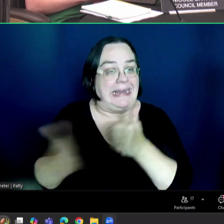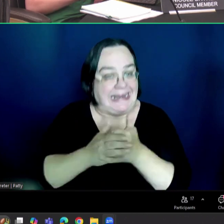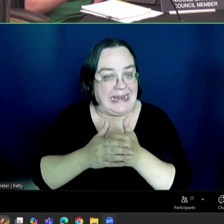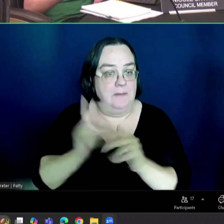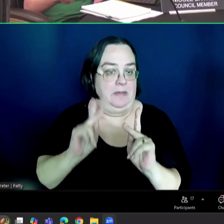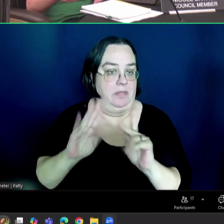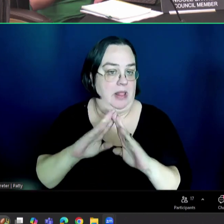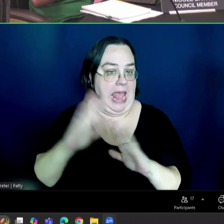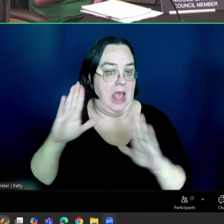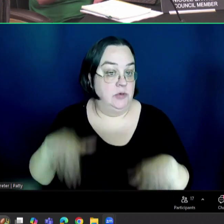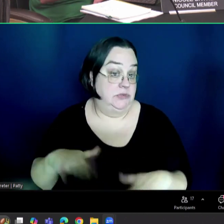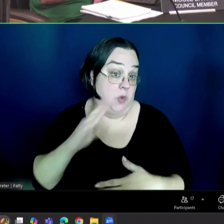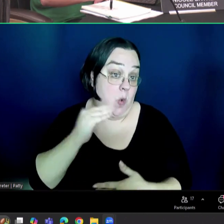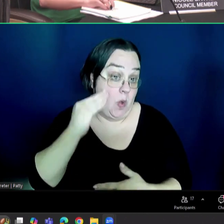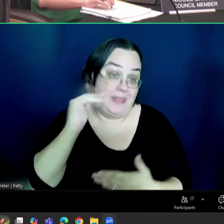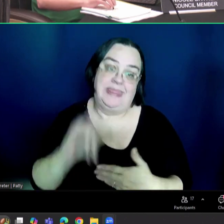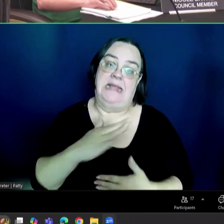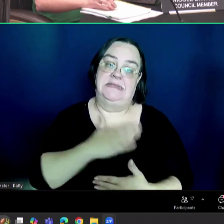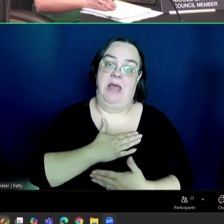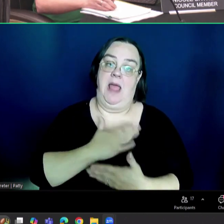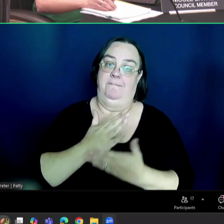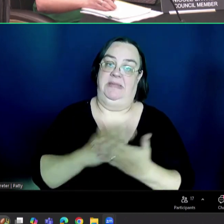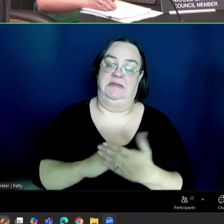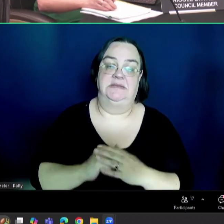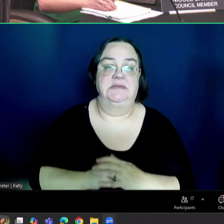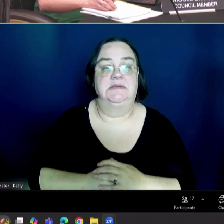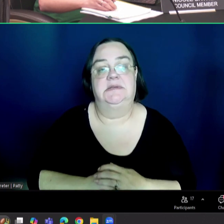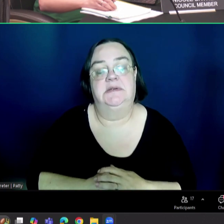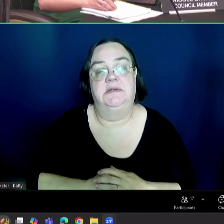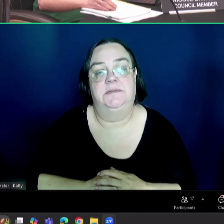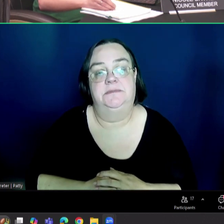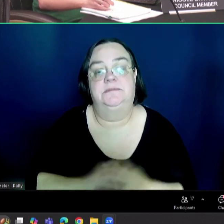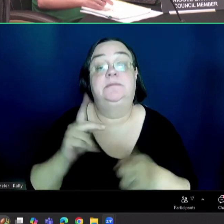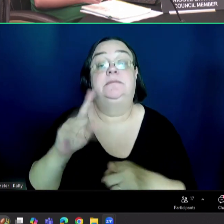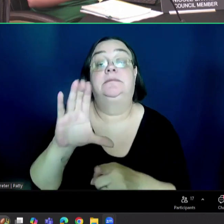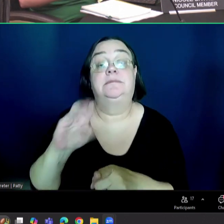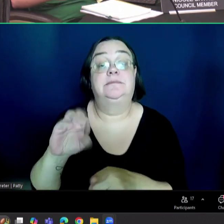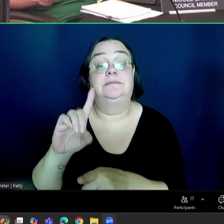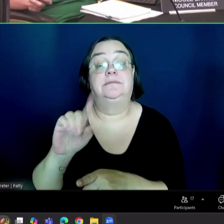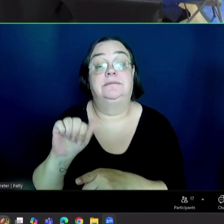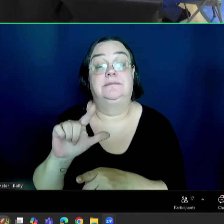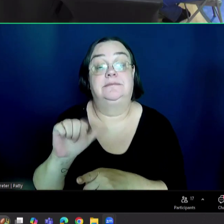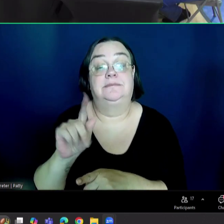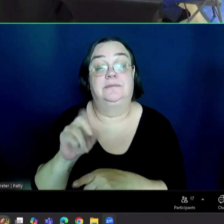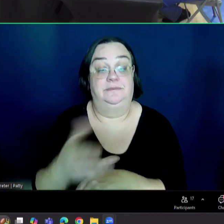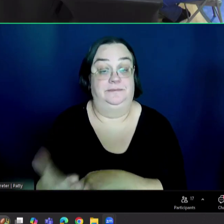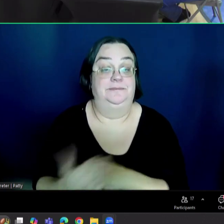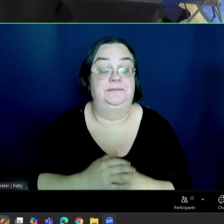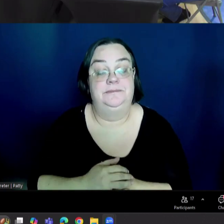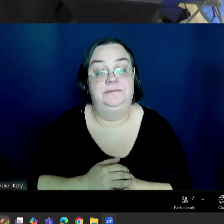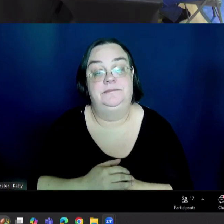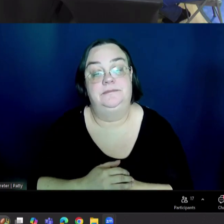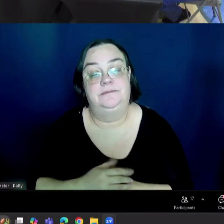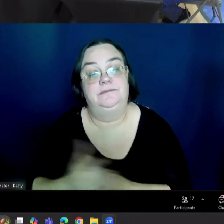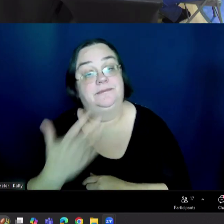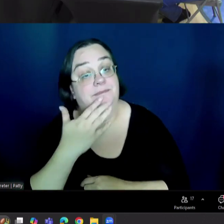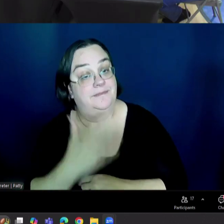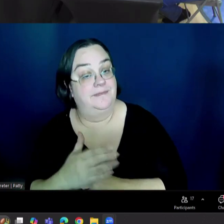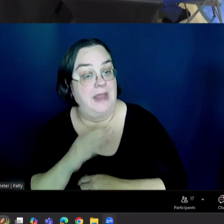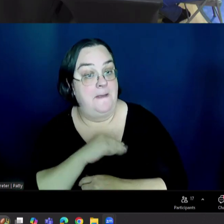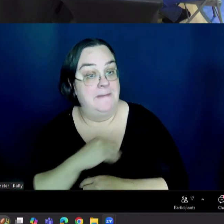So that's my piece. Okay. Councilmember Gallagher? Thank you, Madam